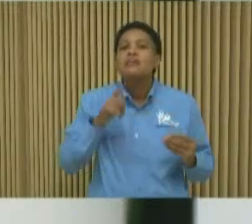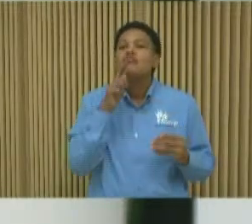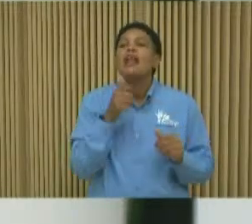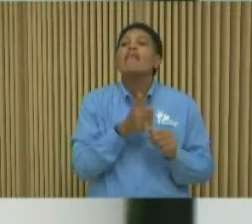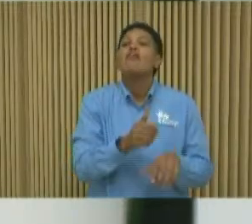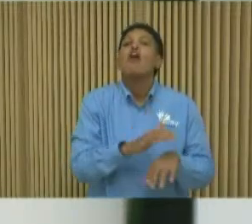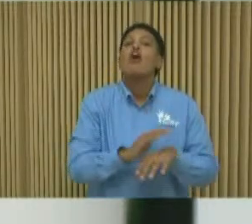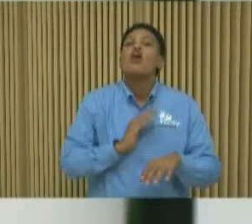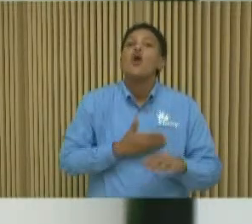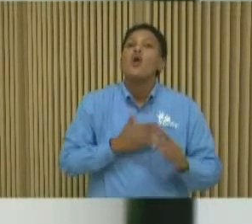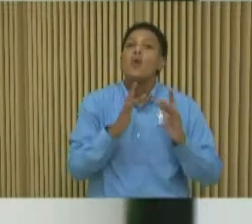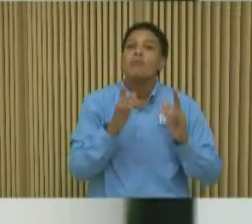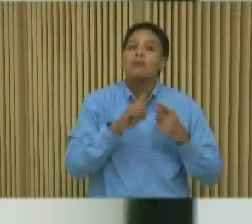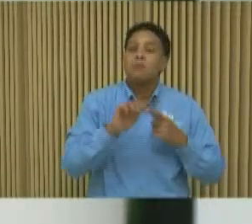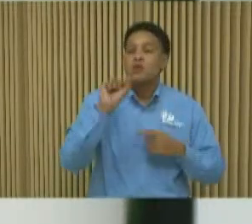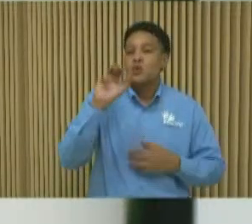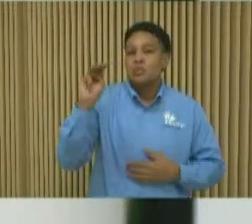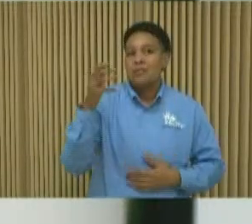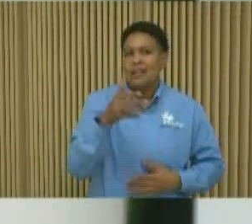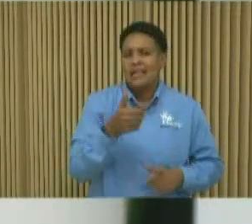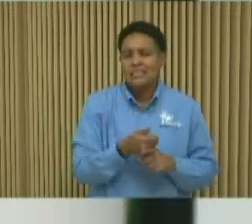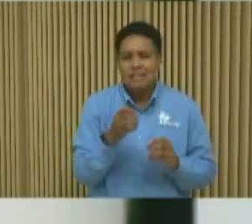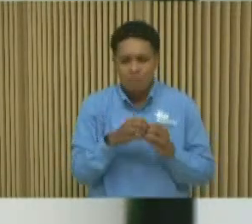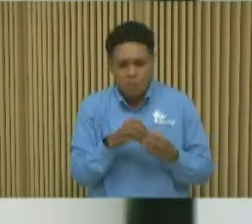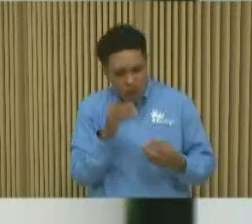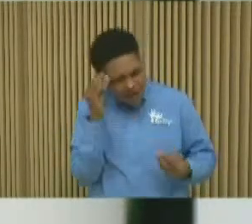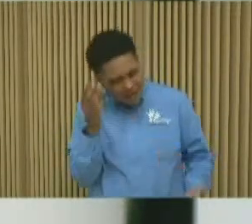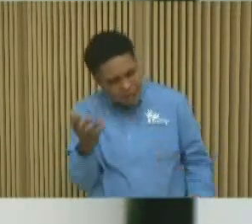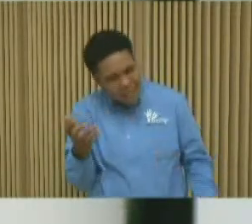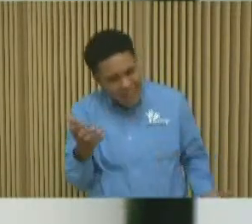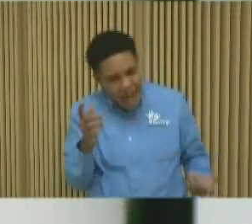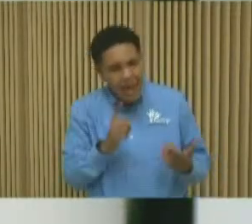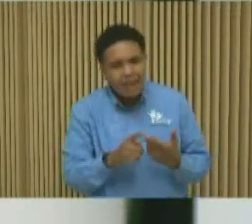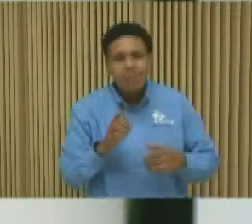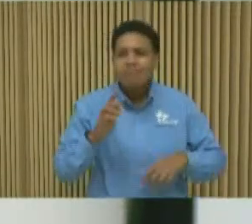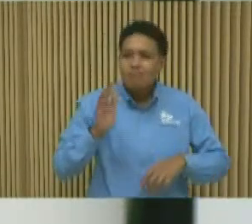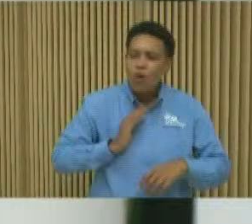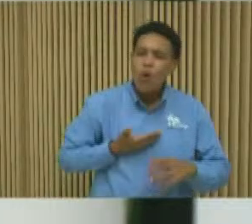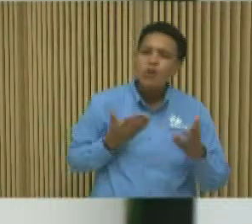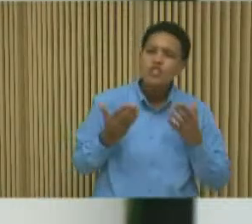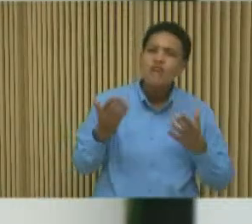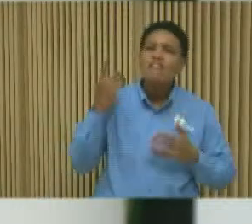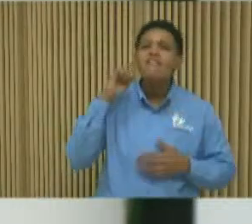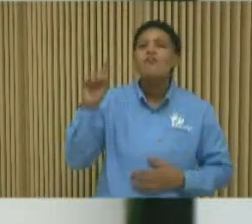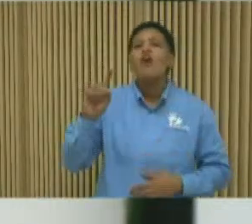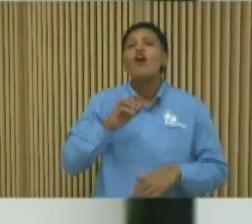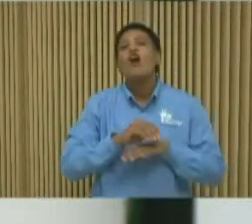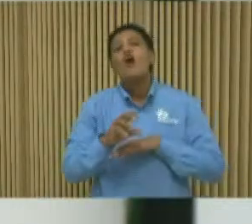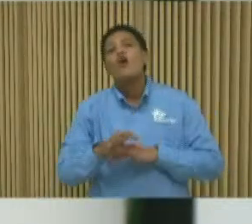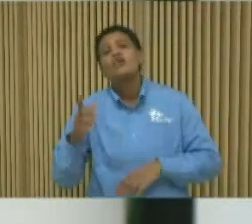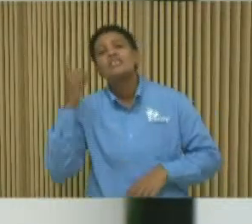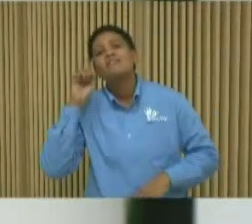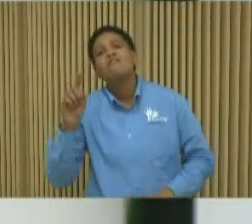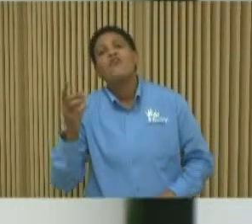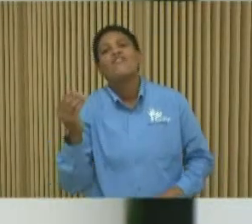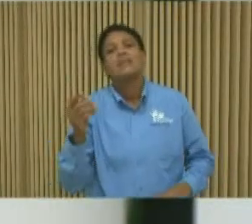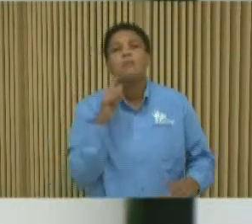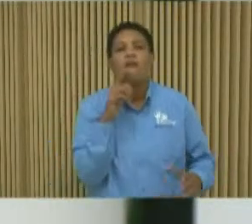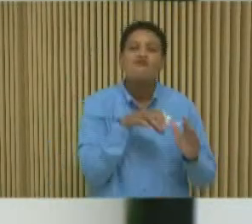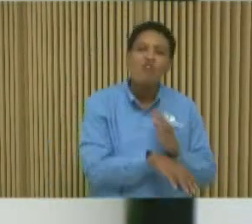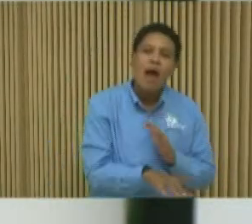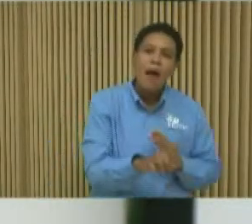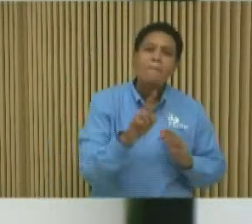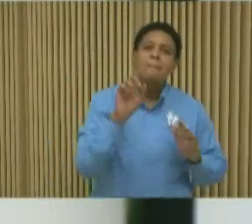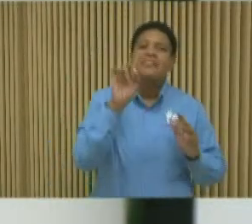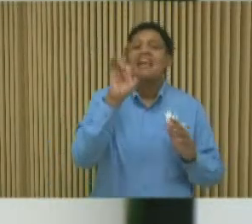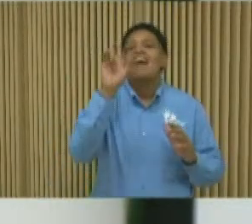on our website and social media platforms for more information on our services, such as for counseling for victims of crime,